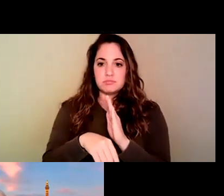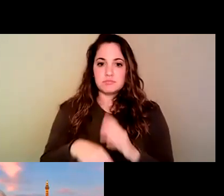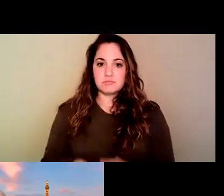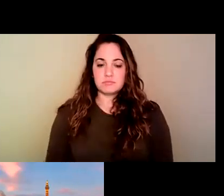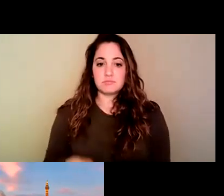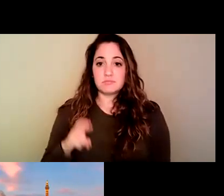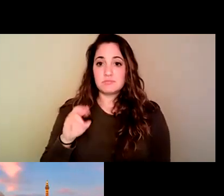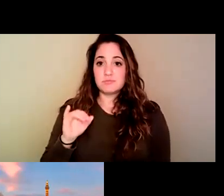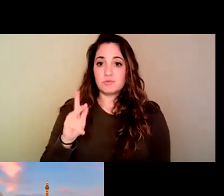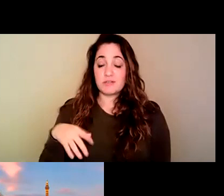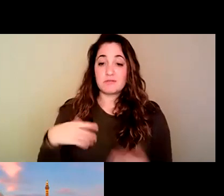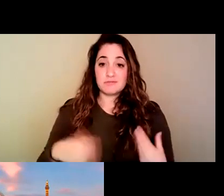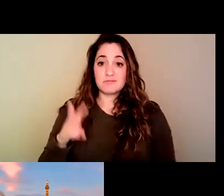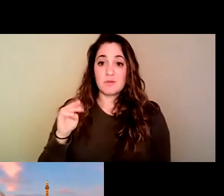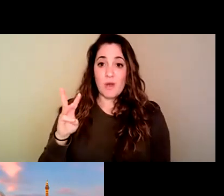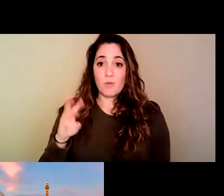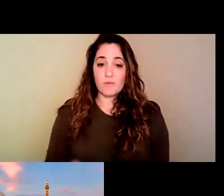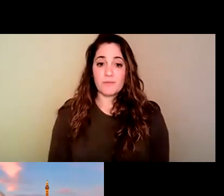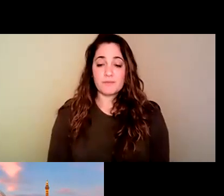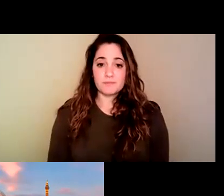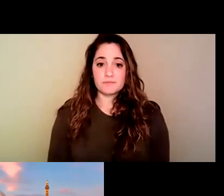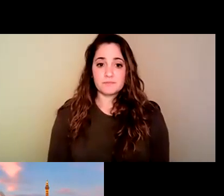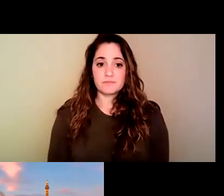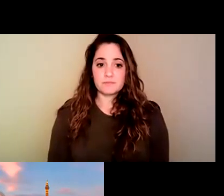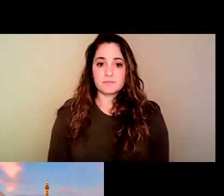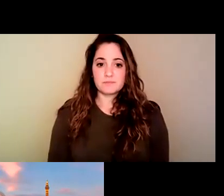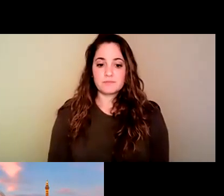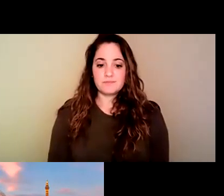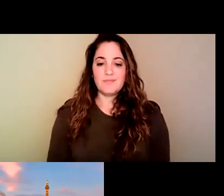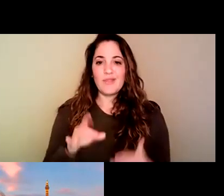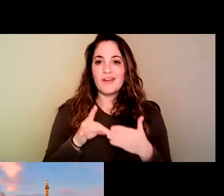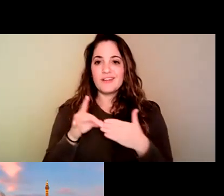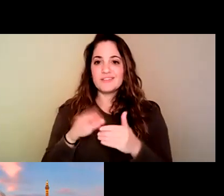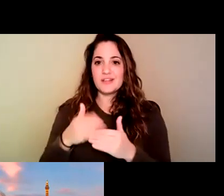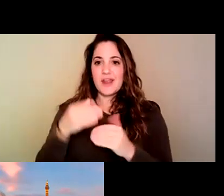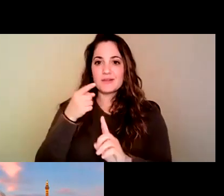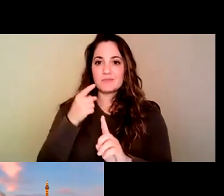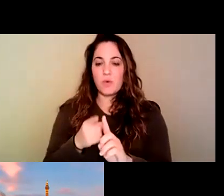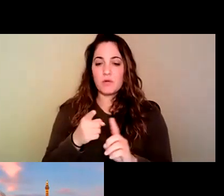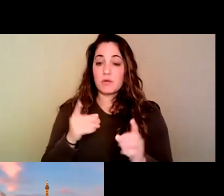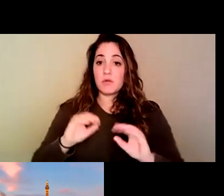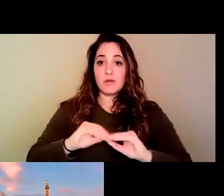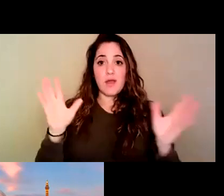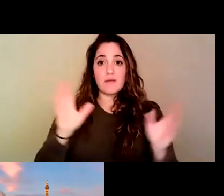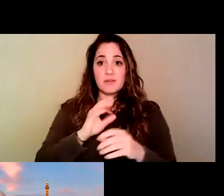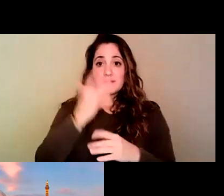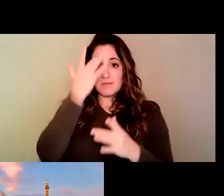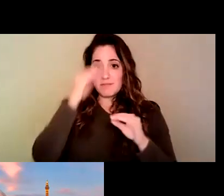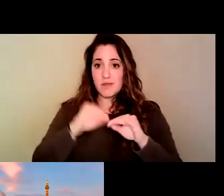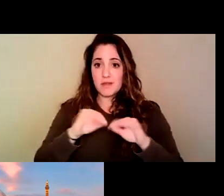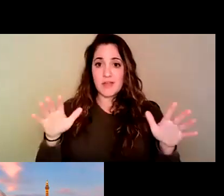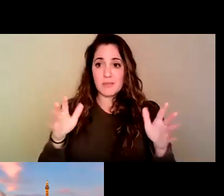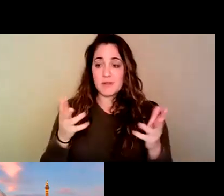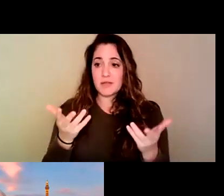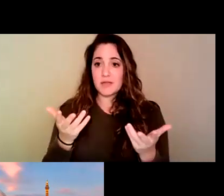Wow. Yeah. I think you alluded to our next point. Obviously, we've seen the pandemic has mostly been left to